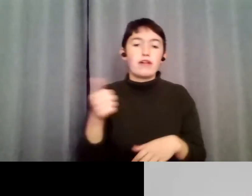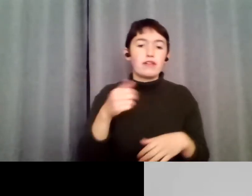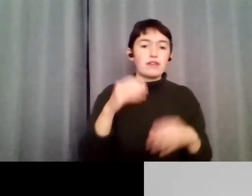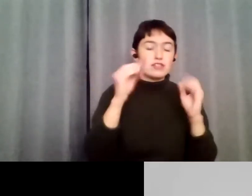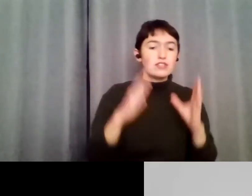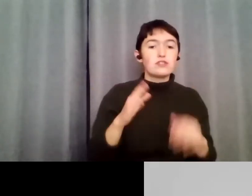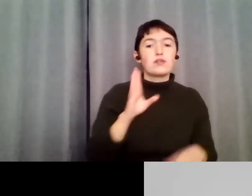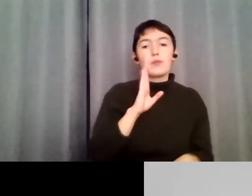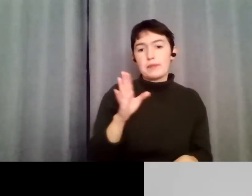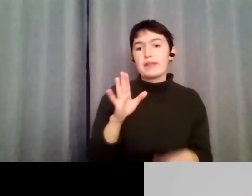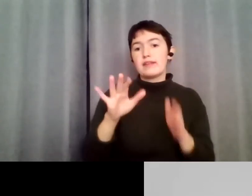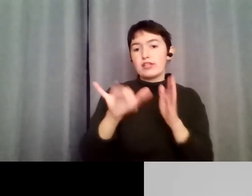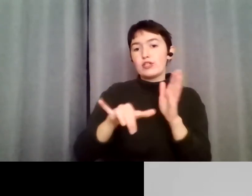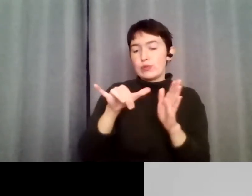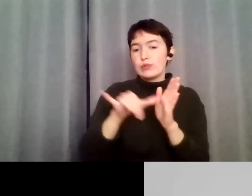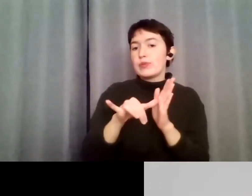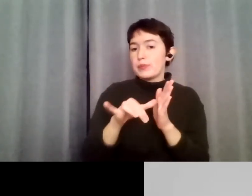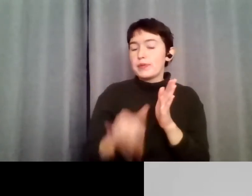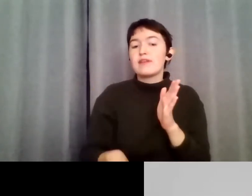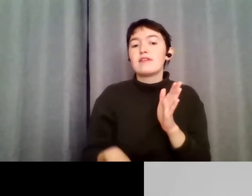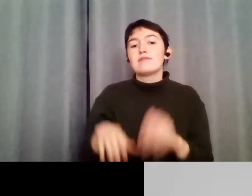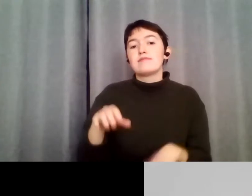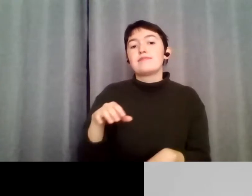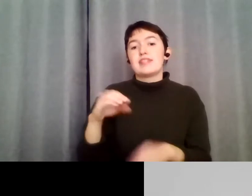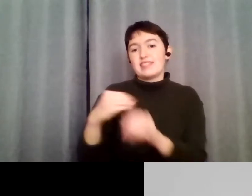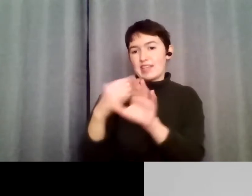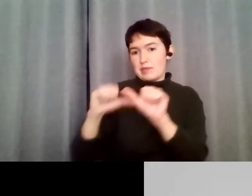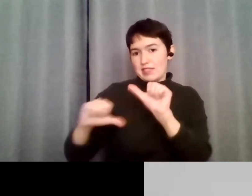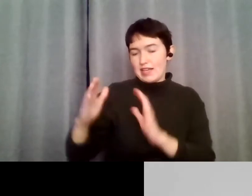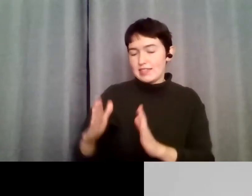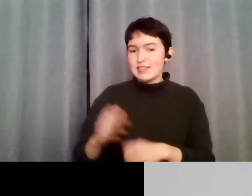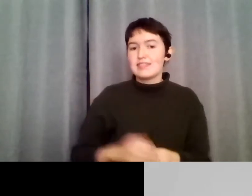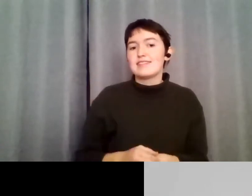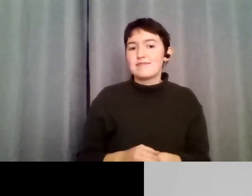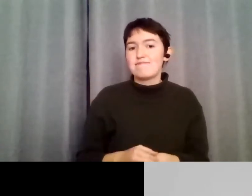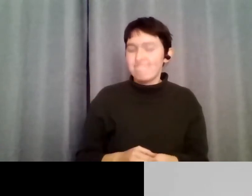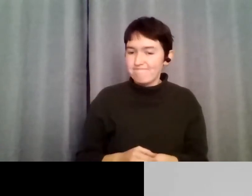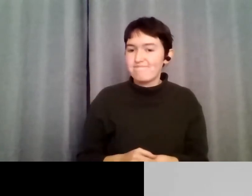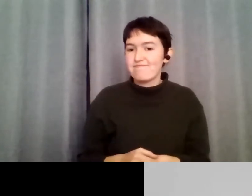youtube.com/skypeascientist, as all of our sessions always are posted thereafter. All right. Have a